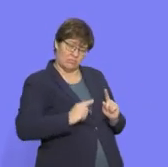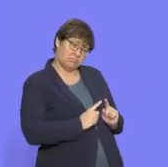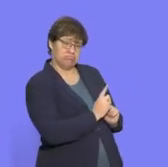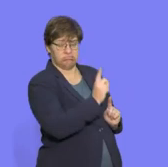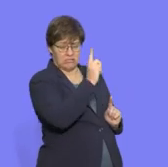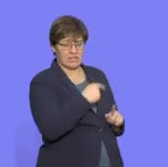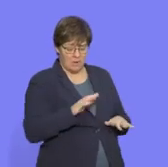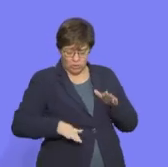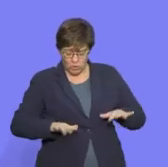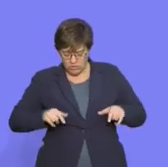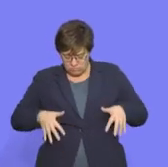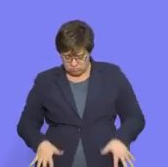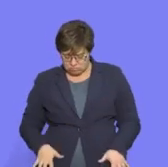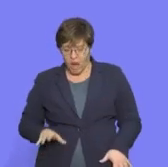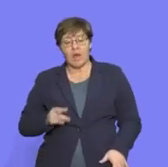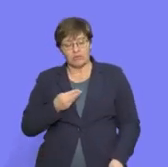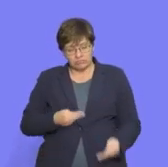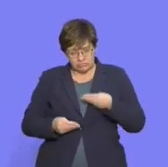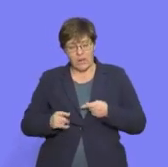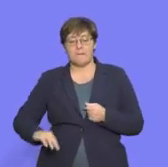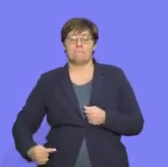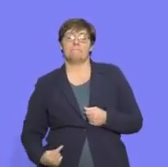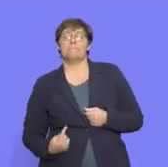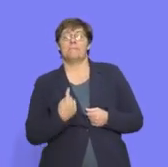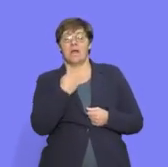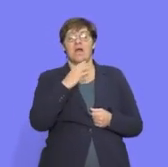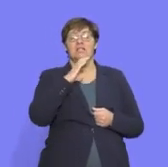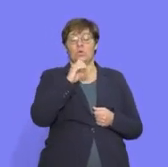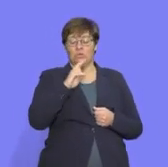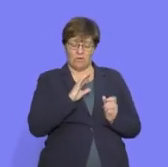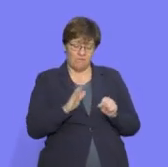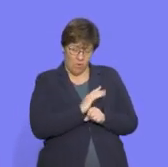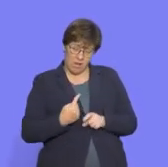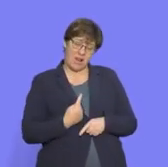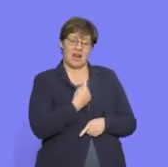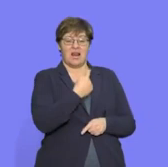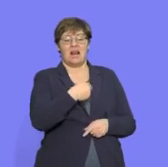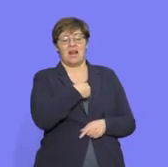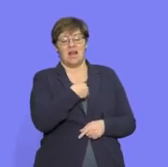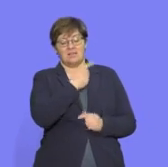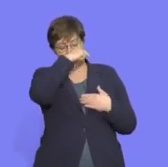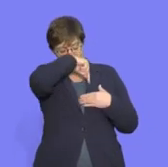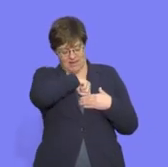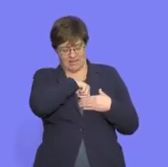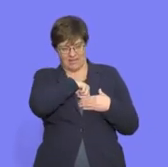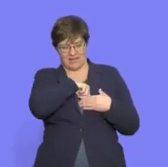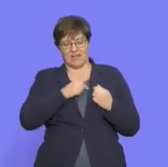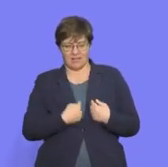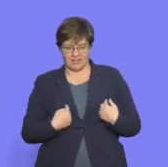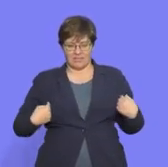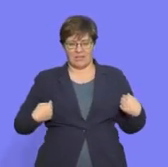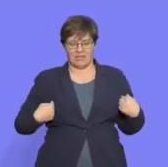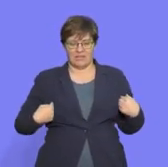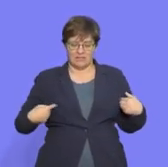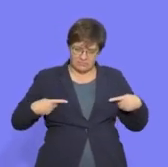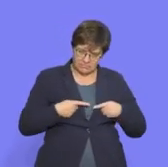my toe. And then it's got to come back up again. So as you can see, the systemic is all